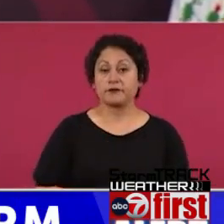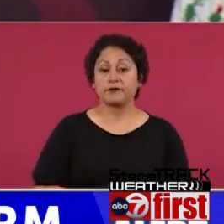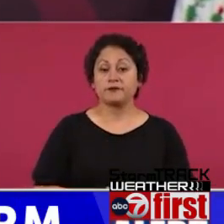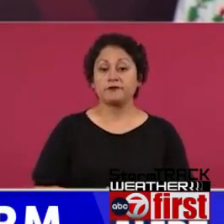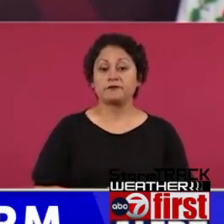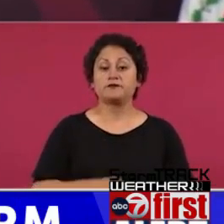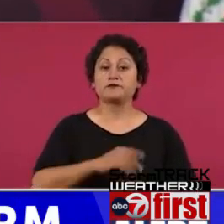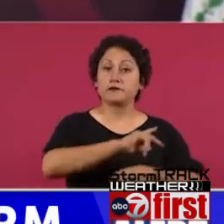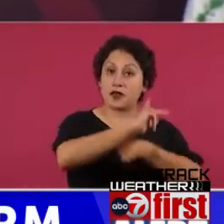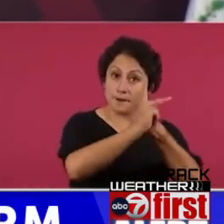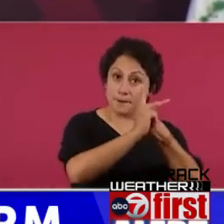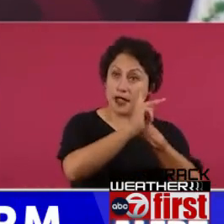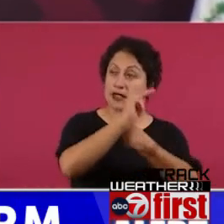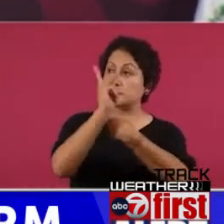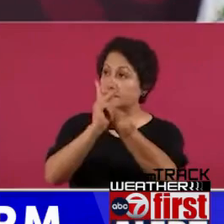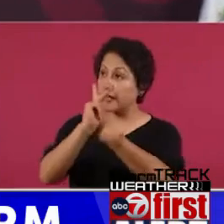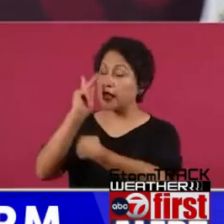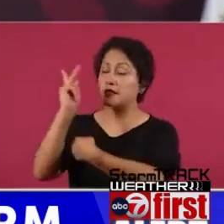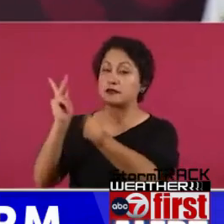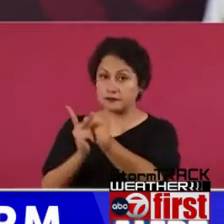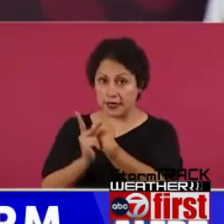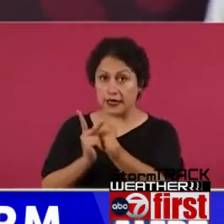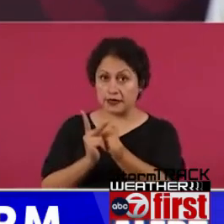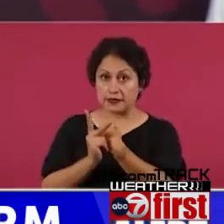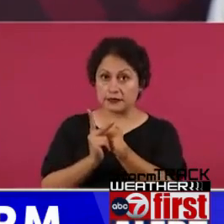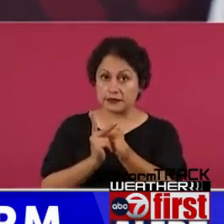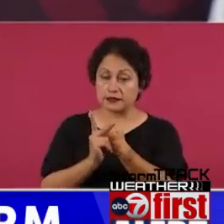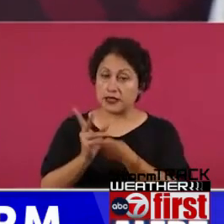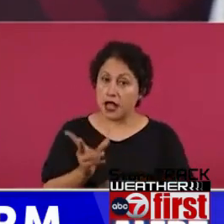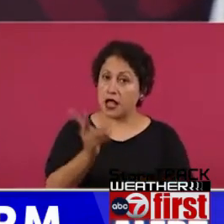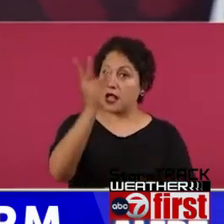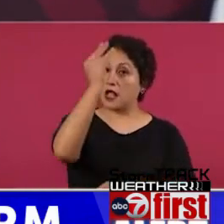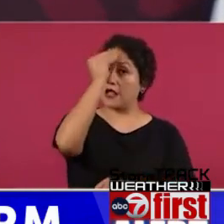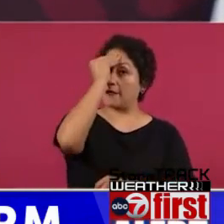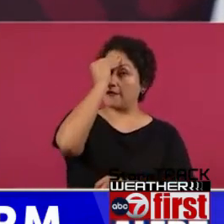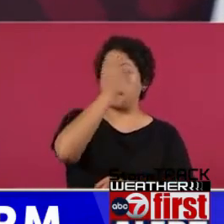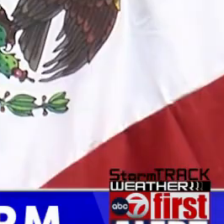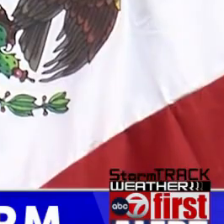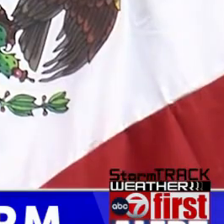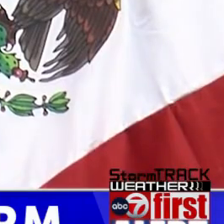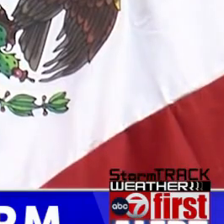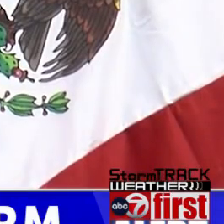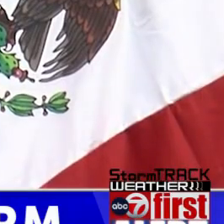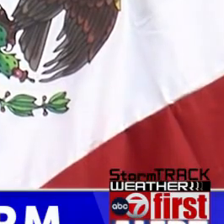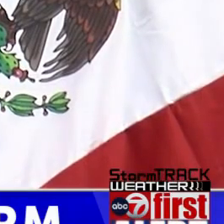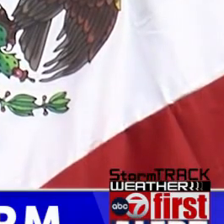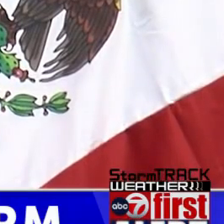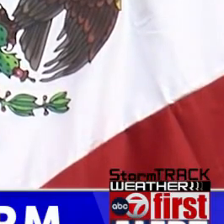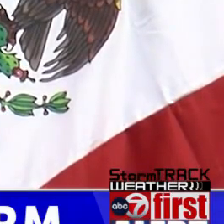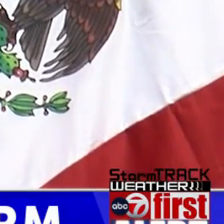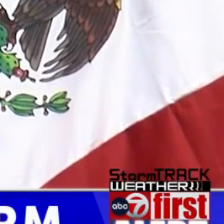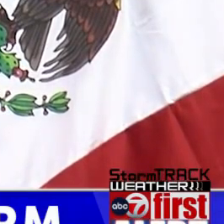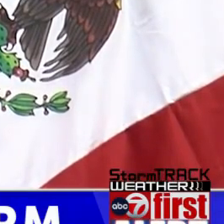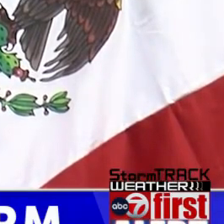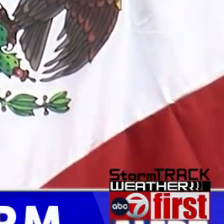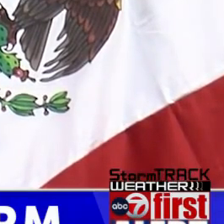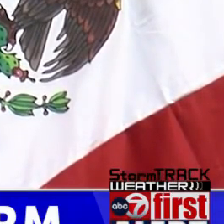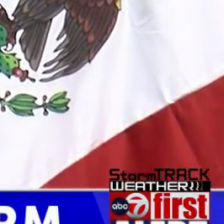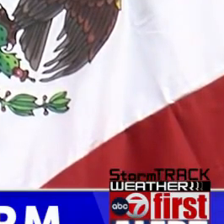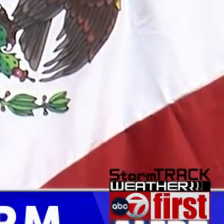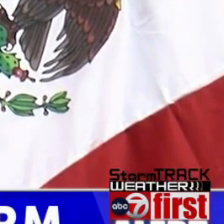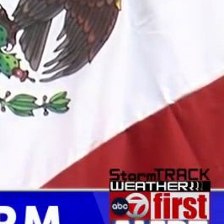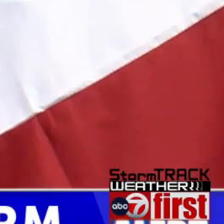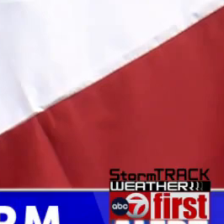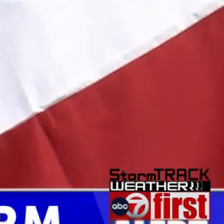a respetar la soberanía de México. President López Obrador said relations will be reestablished once the diplomats